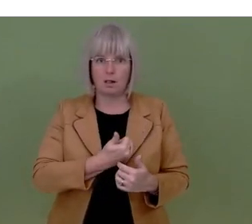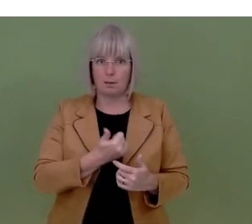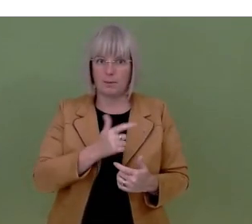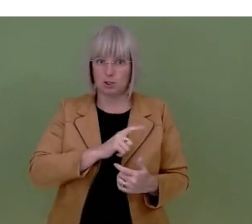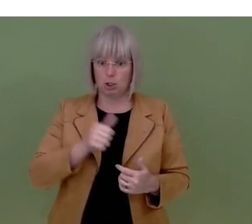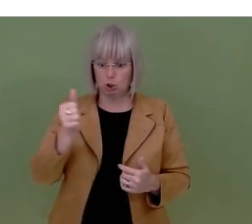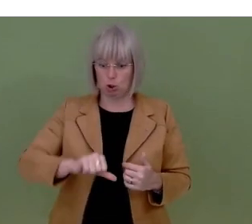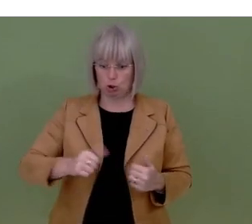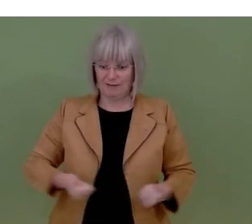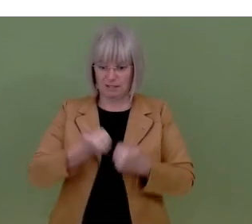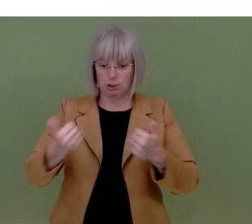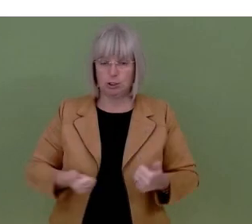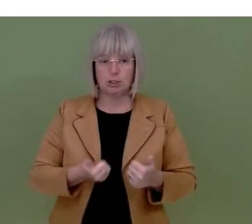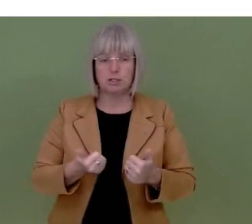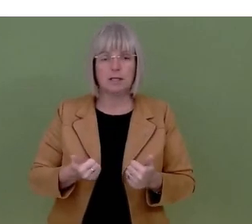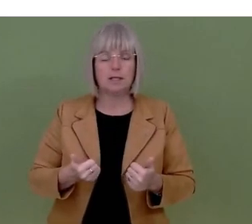so my needs were not being met.